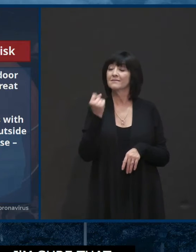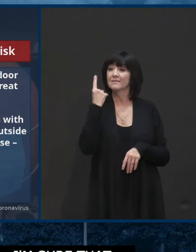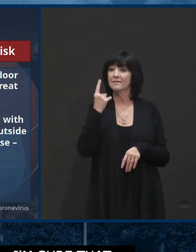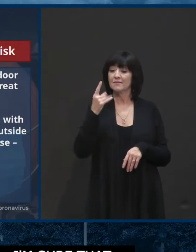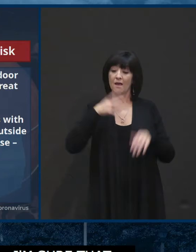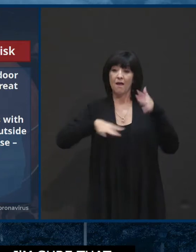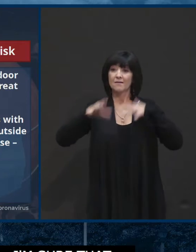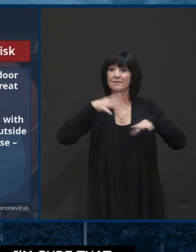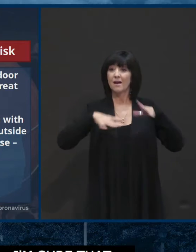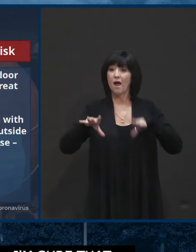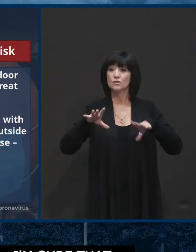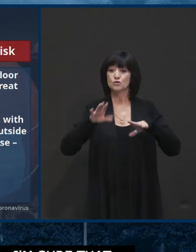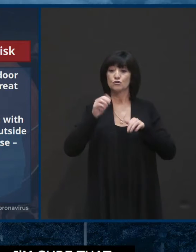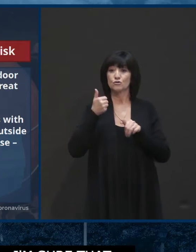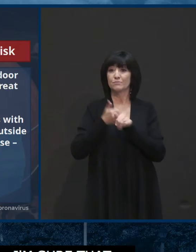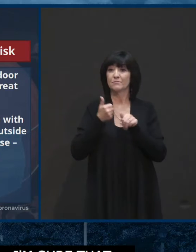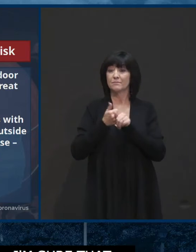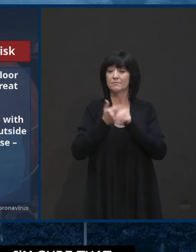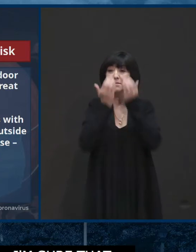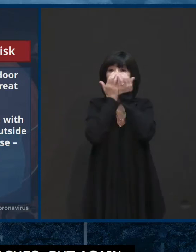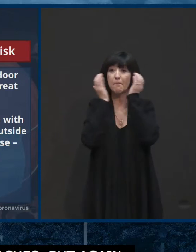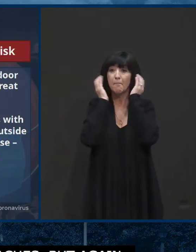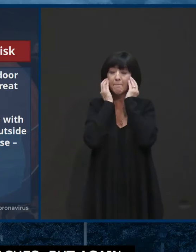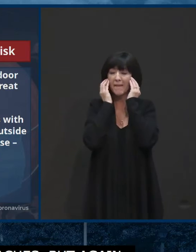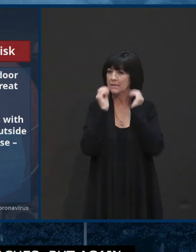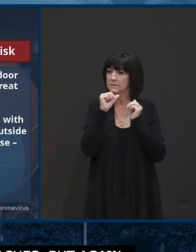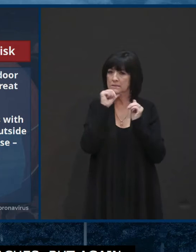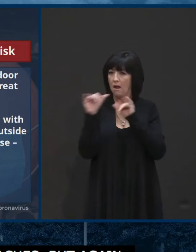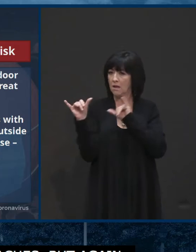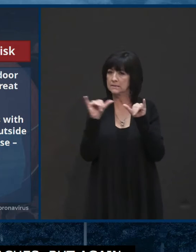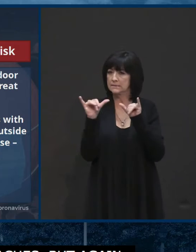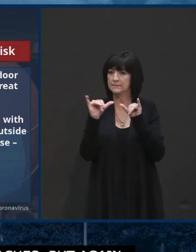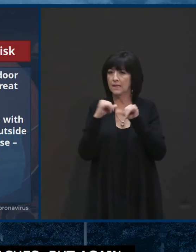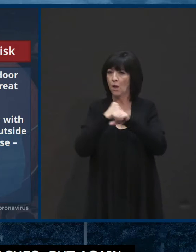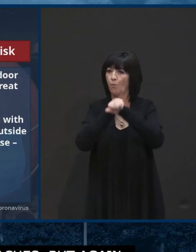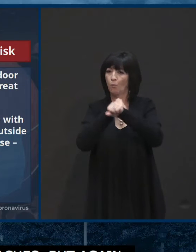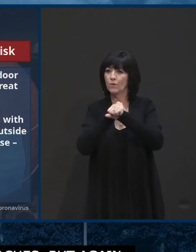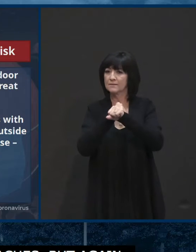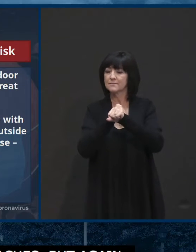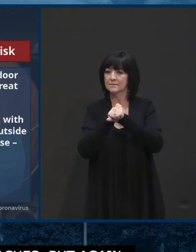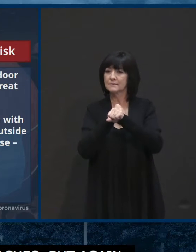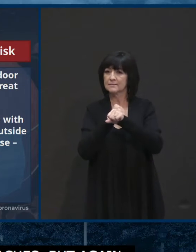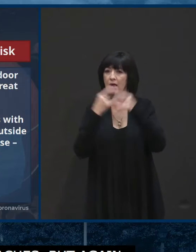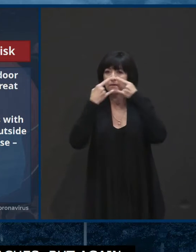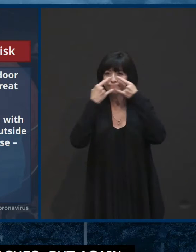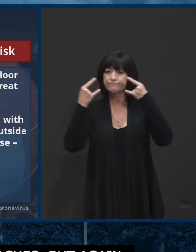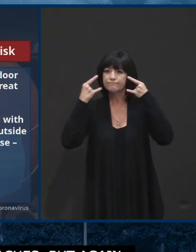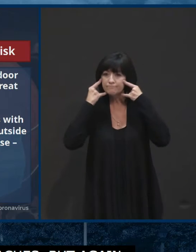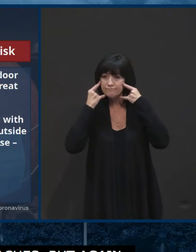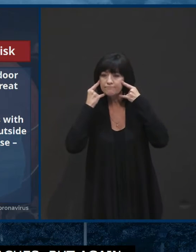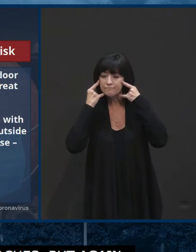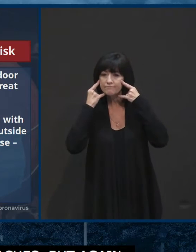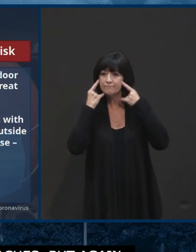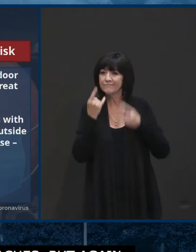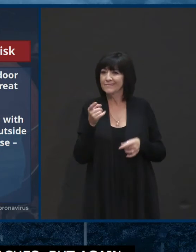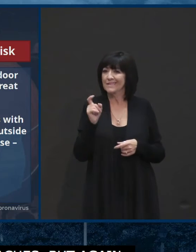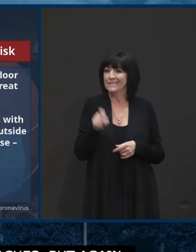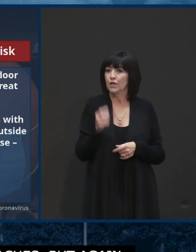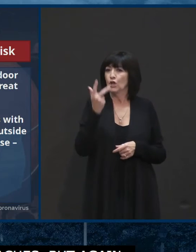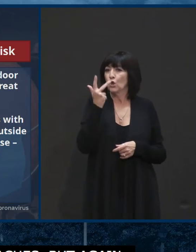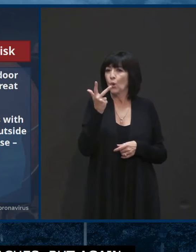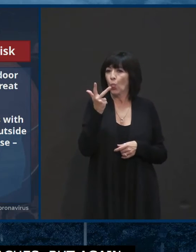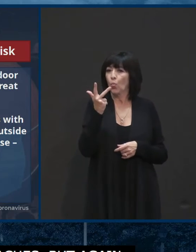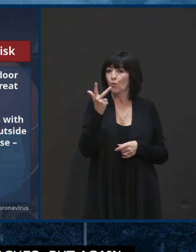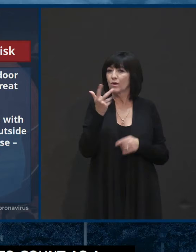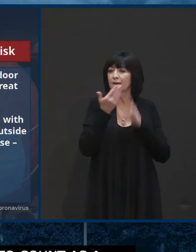face covering, that it needs to, again, follow the normal face covering, 3 layers, preferably